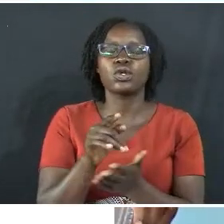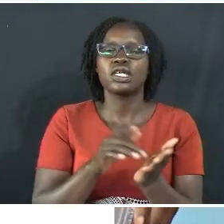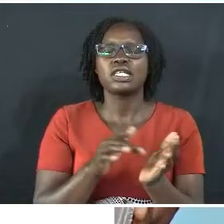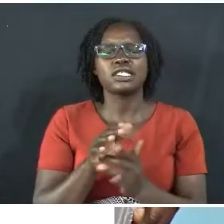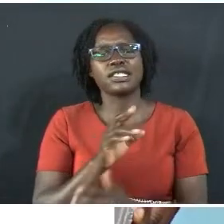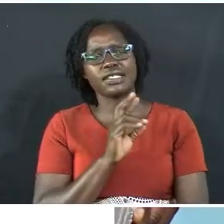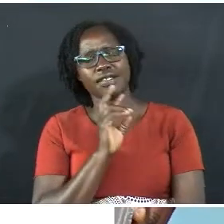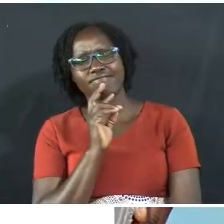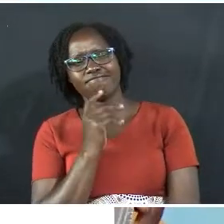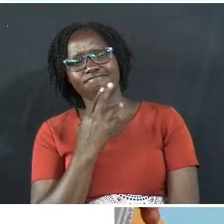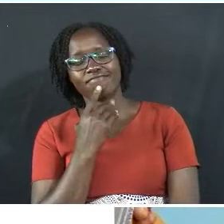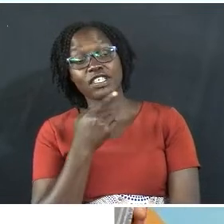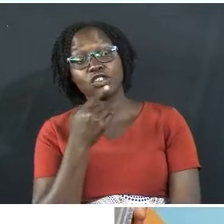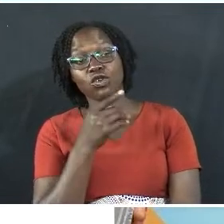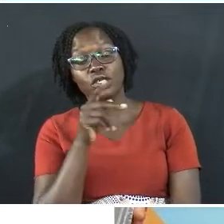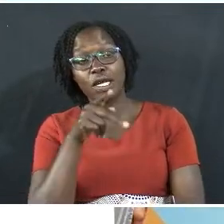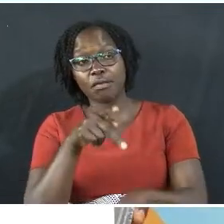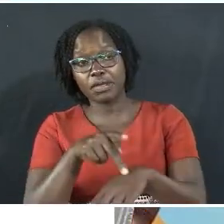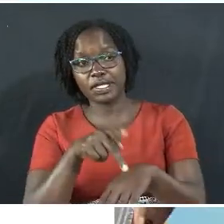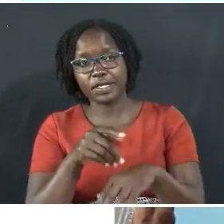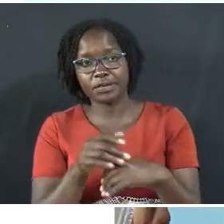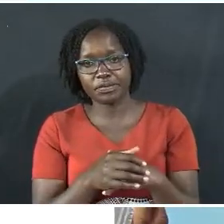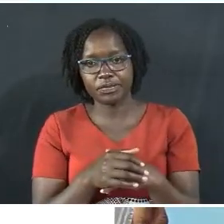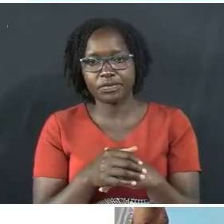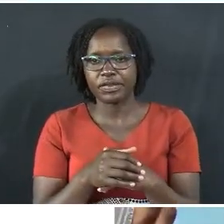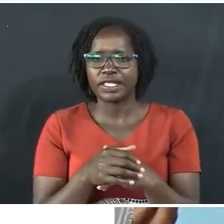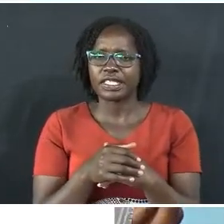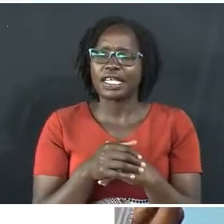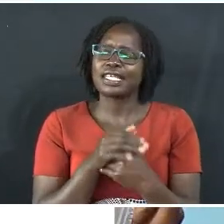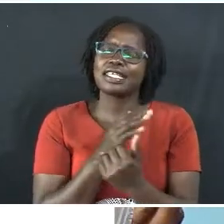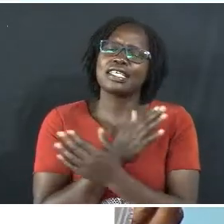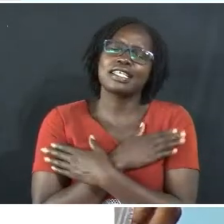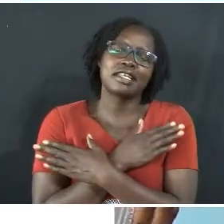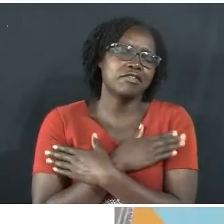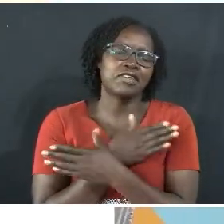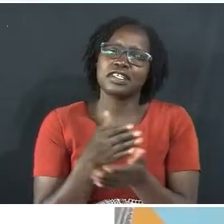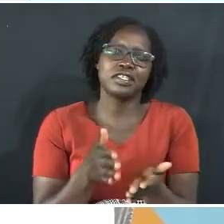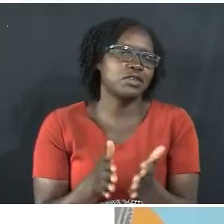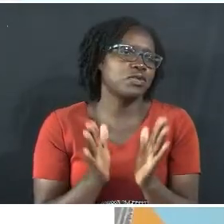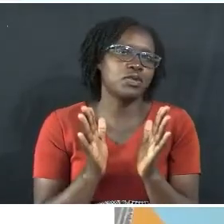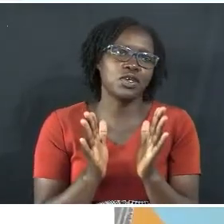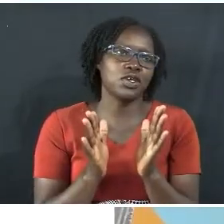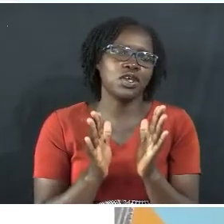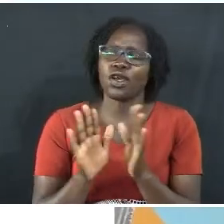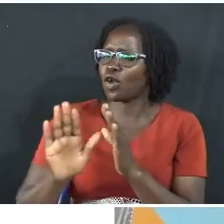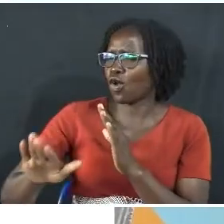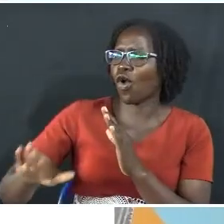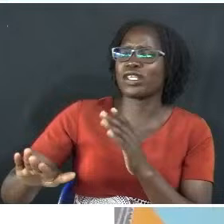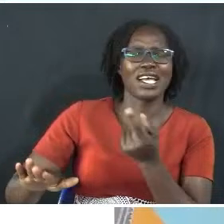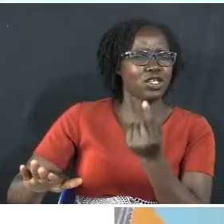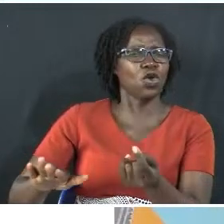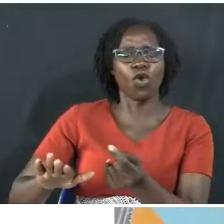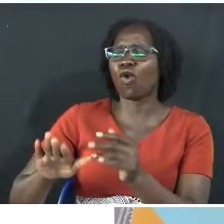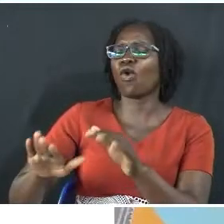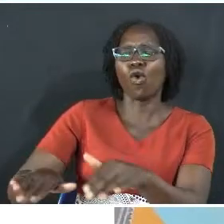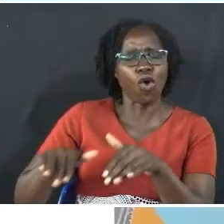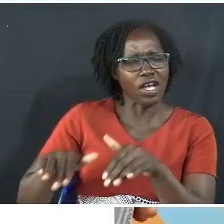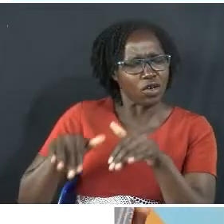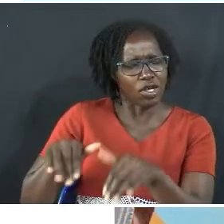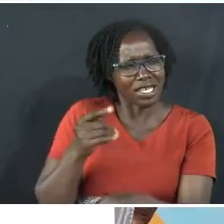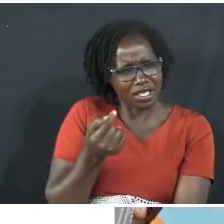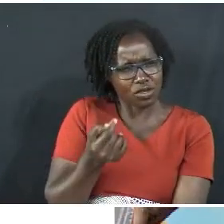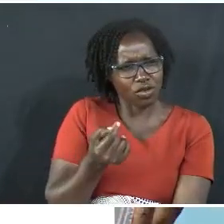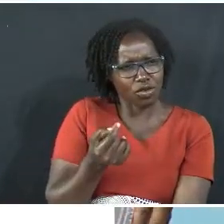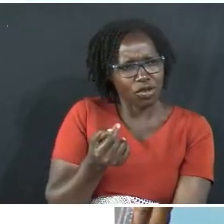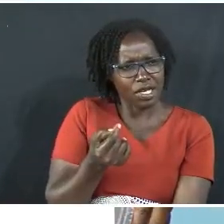Jesus told Peter in a very friendly way, "Oja kidogo, koja, wait a